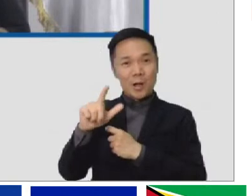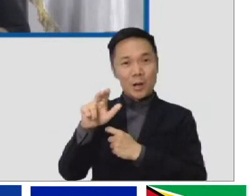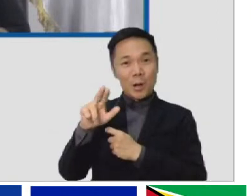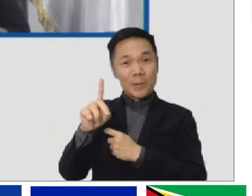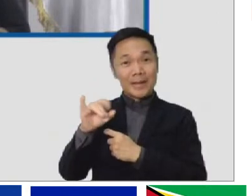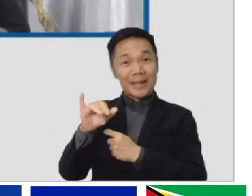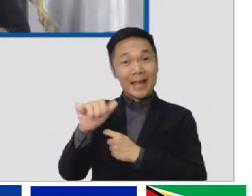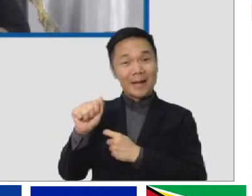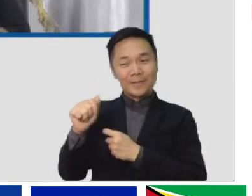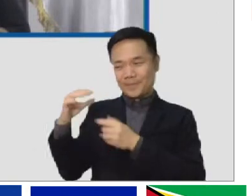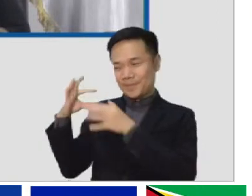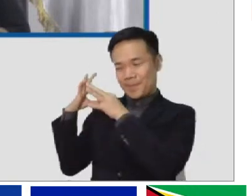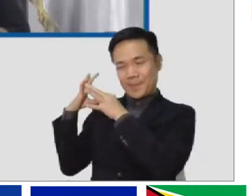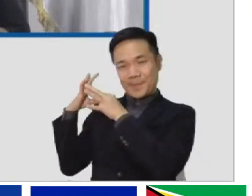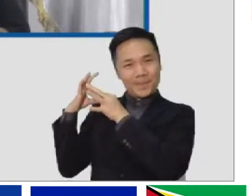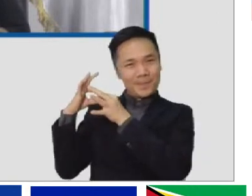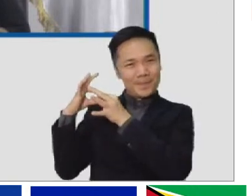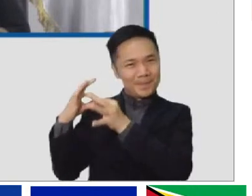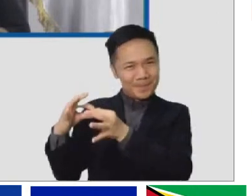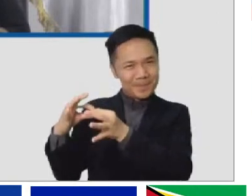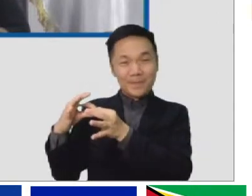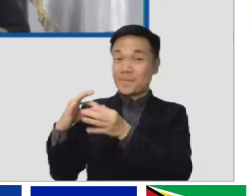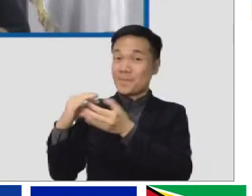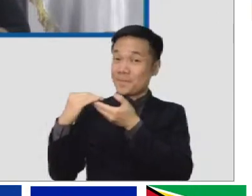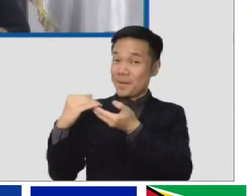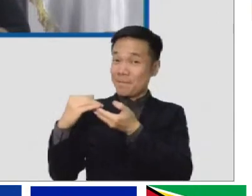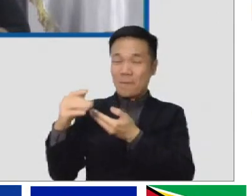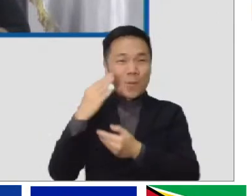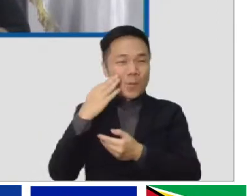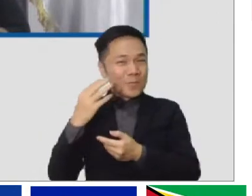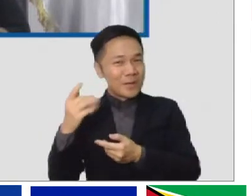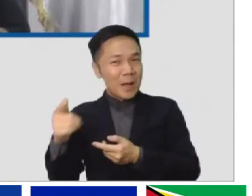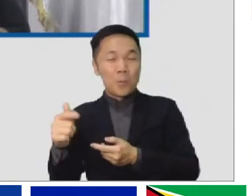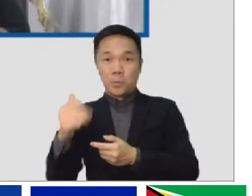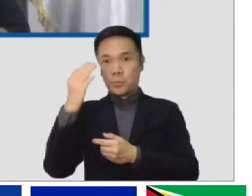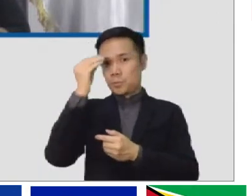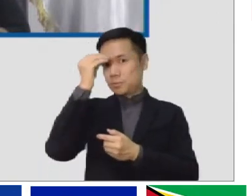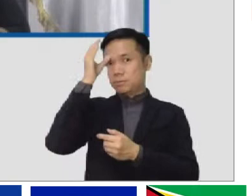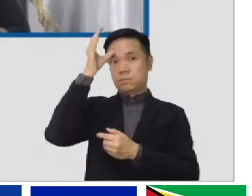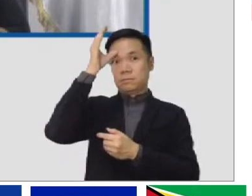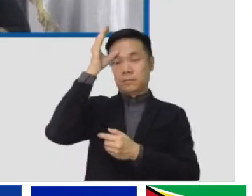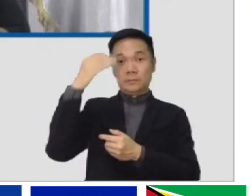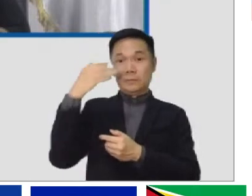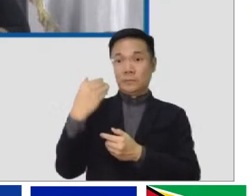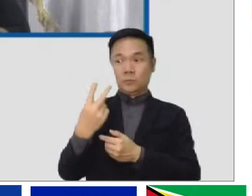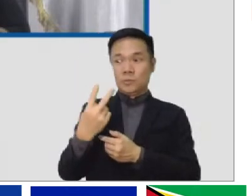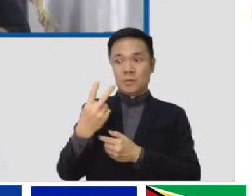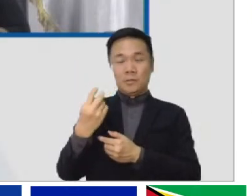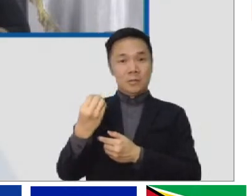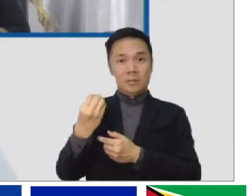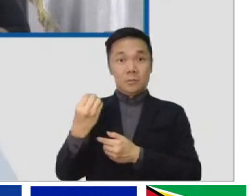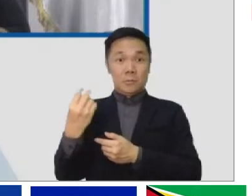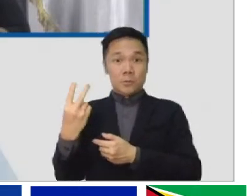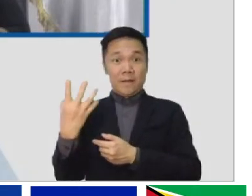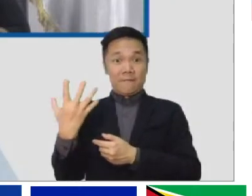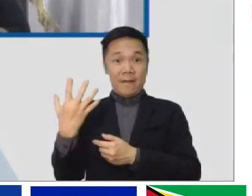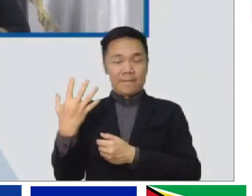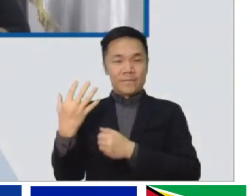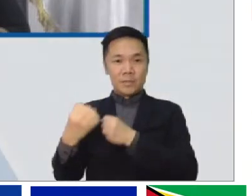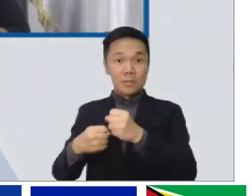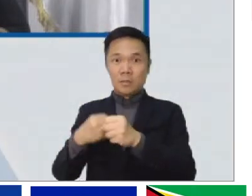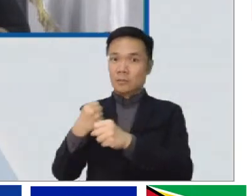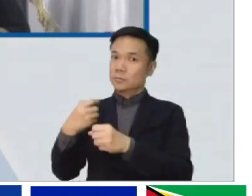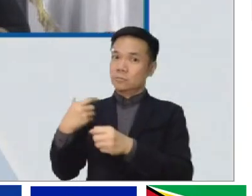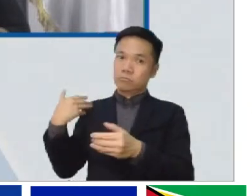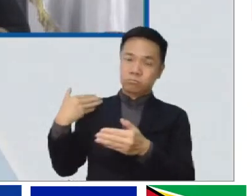extensive experience in the topic over the last 20, 25 years, very significant in the development of Central